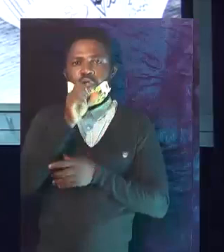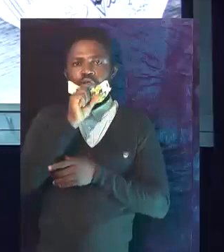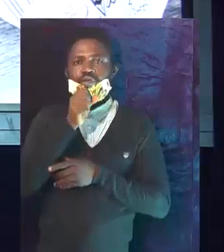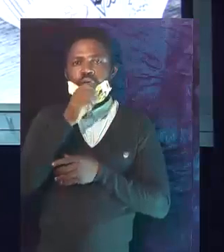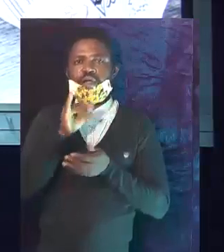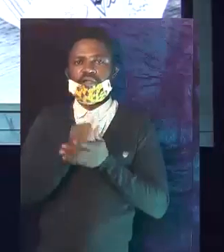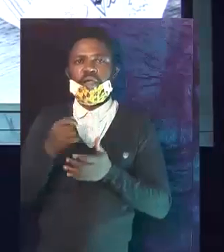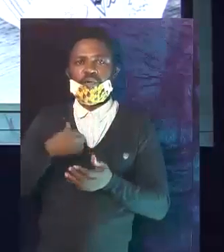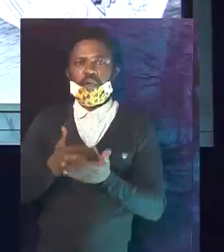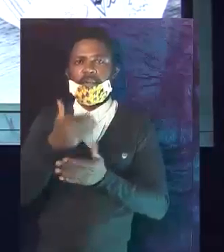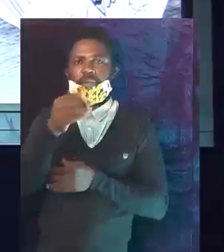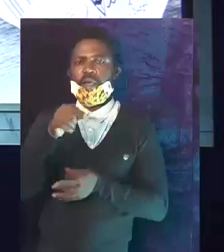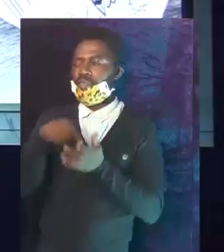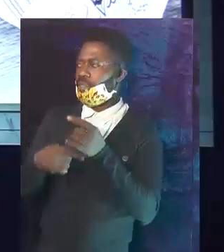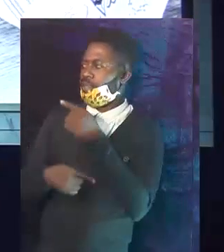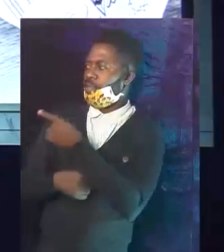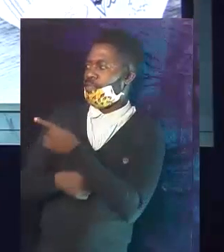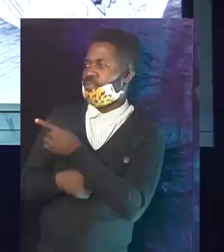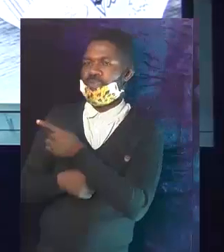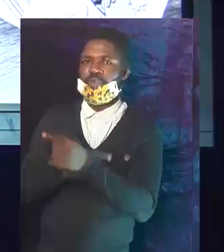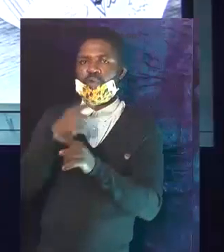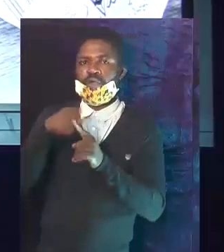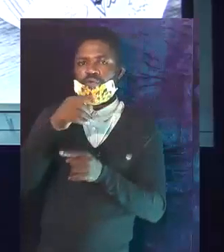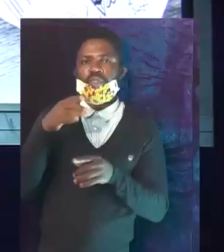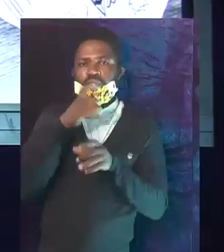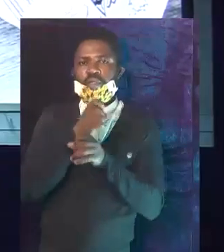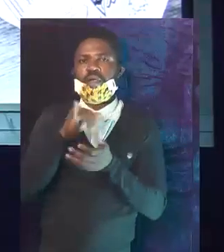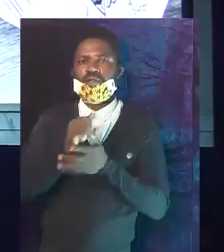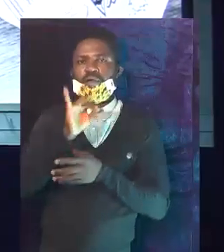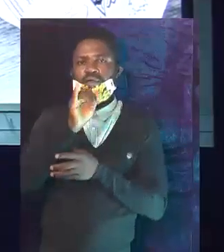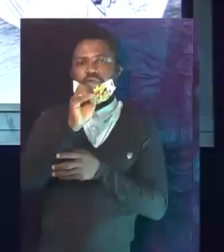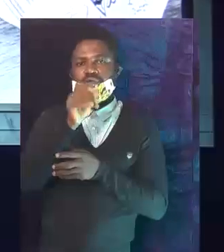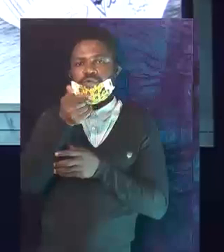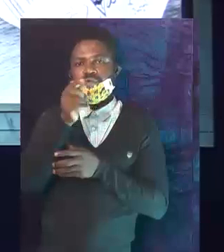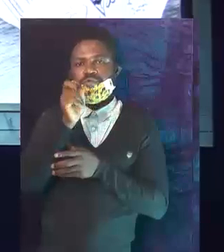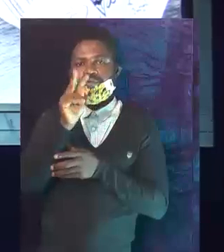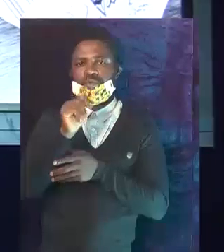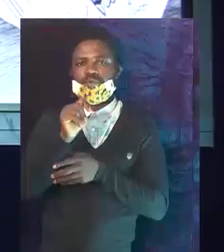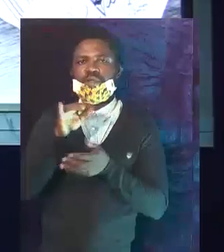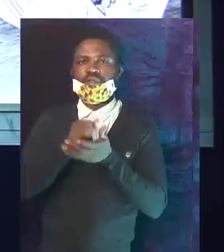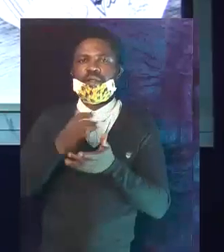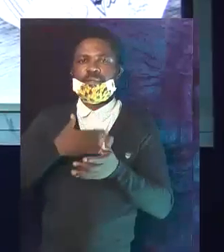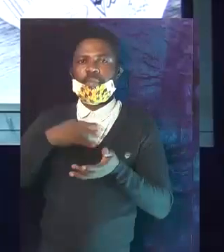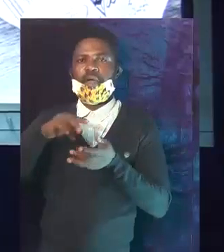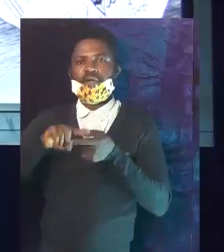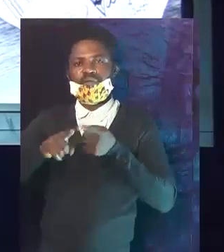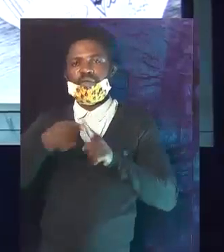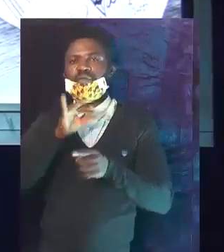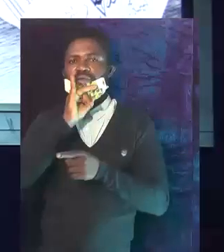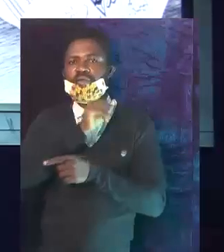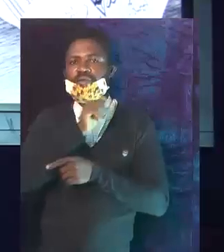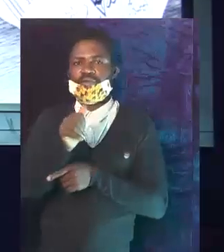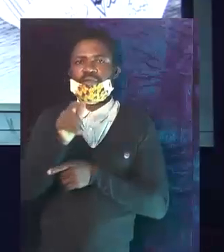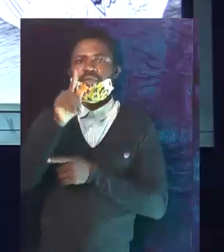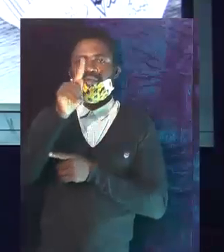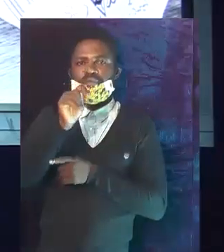ride bicycle? This one. Yeah. When you take that carton and you examine it, that, my friend, is a tetrahedron. It's